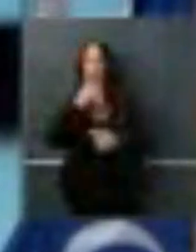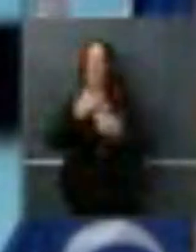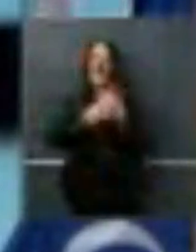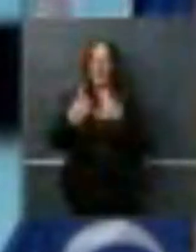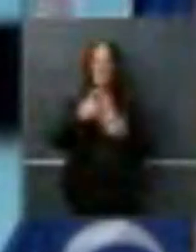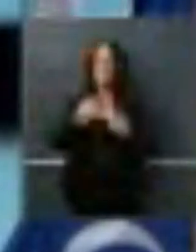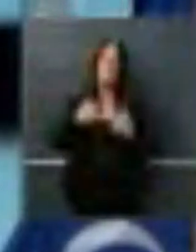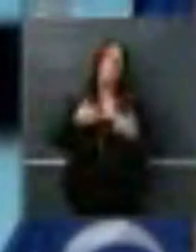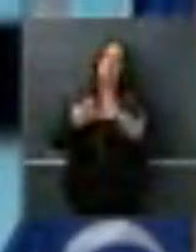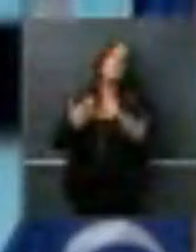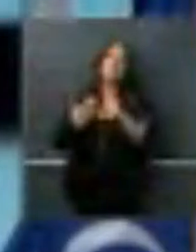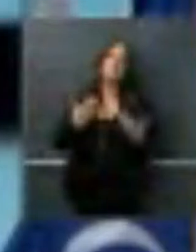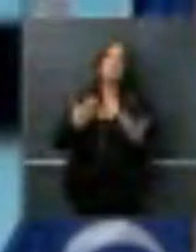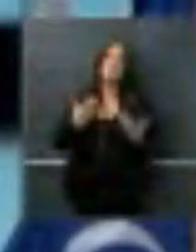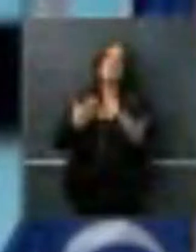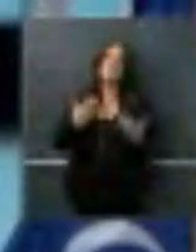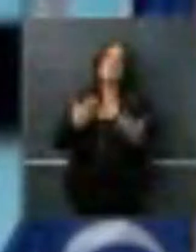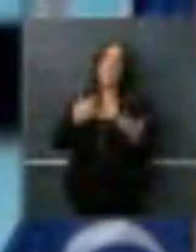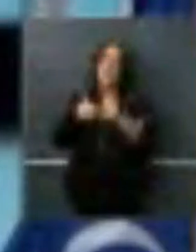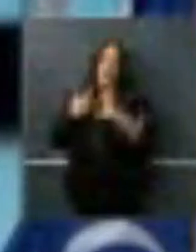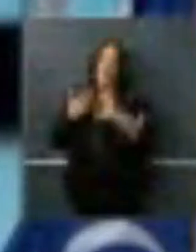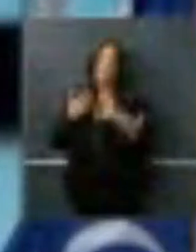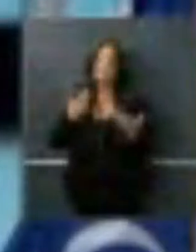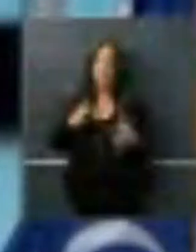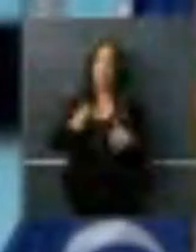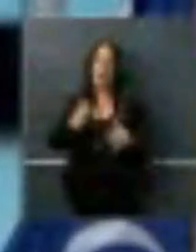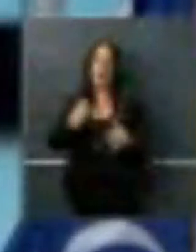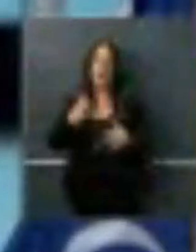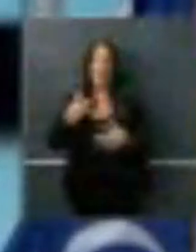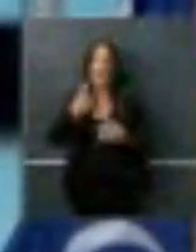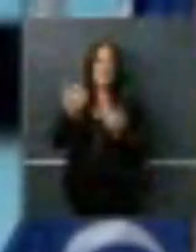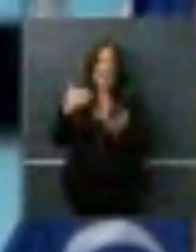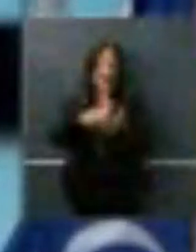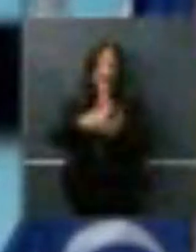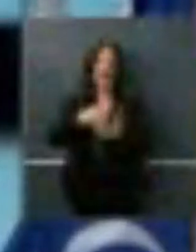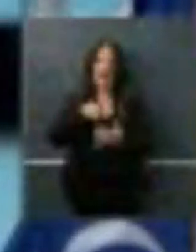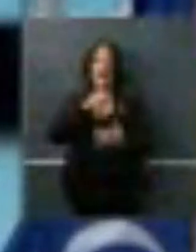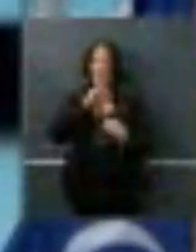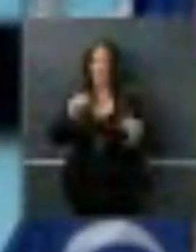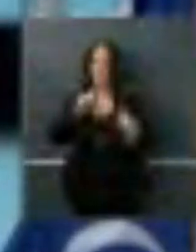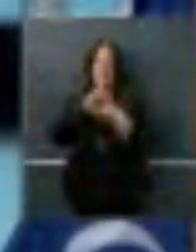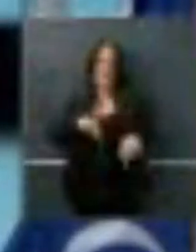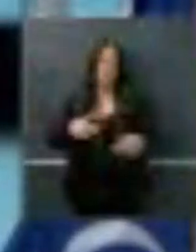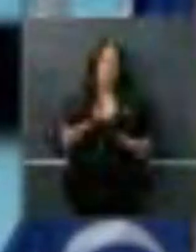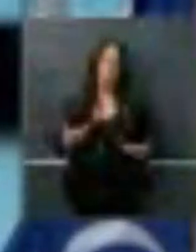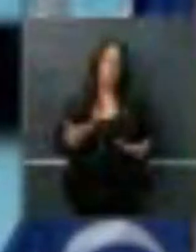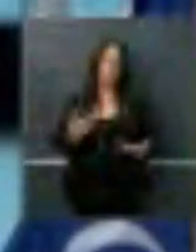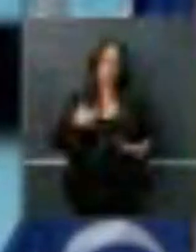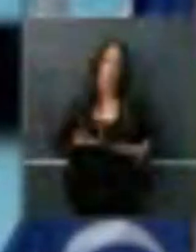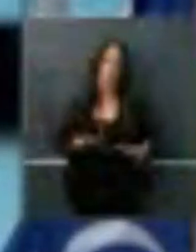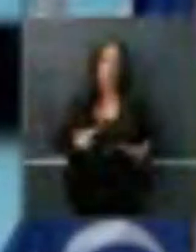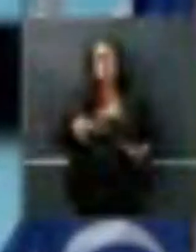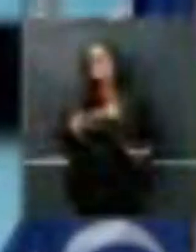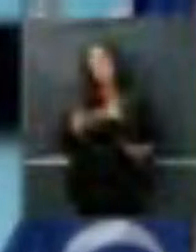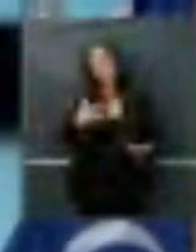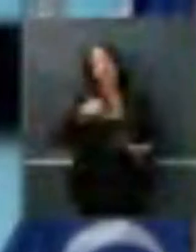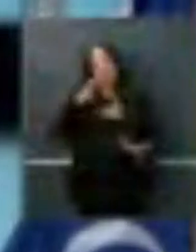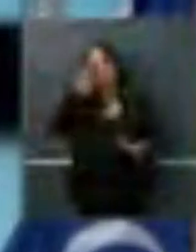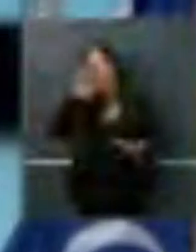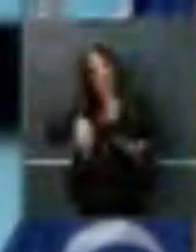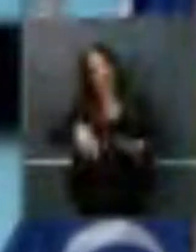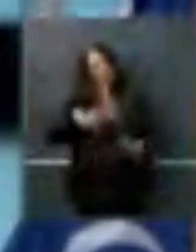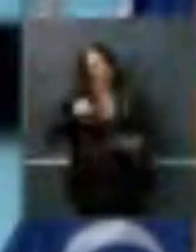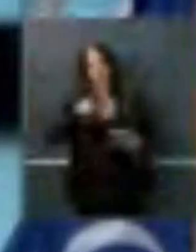ability to have them answered. So I appreciate your query, and just know it's a point of deep passion for ours. And if you hadn't taken a